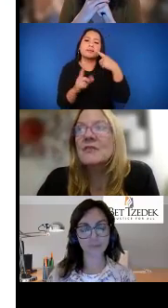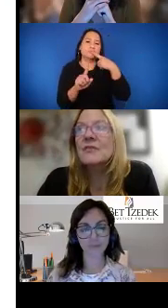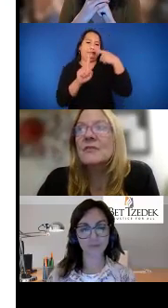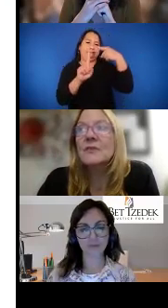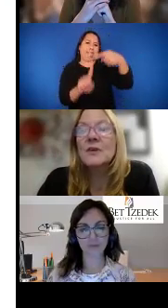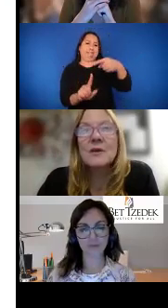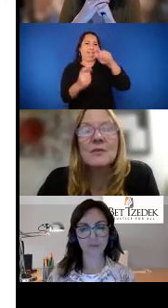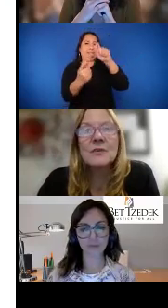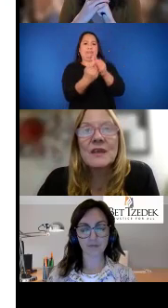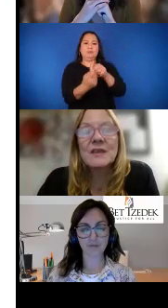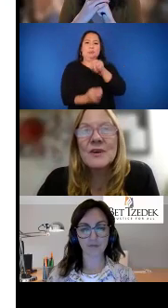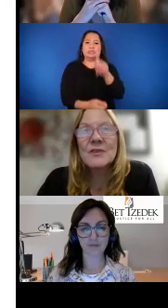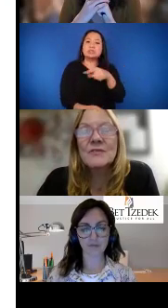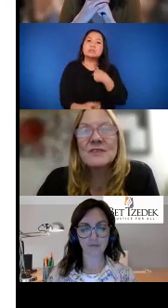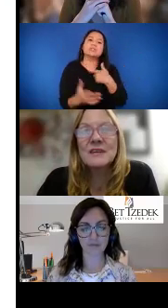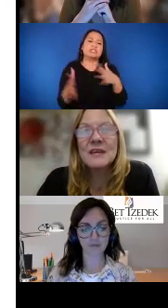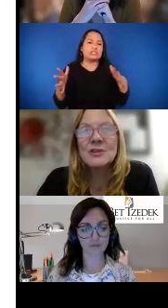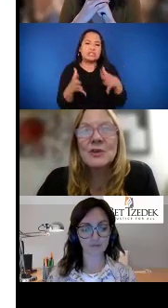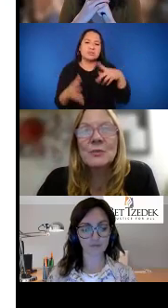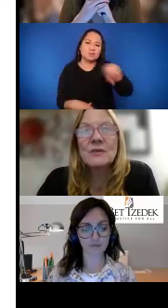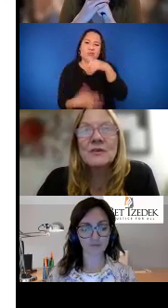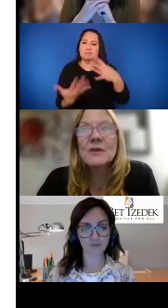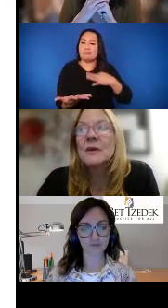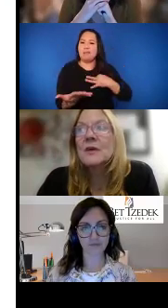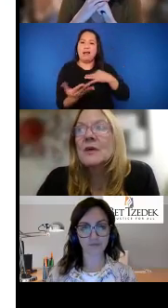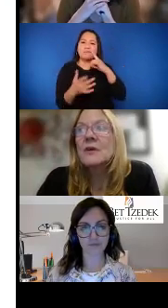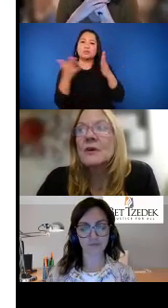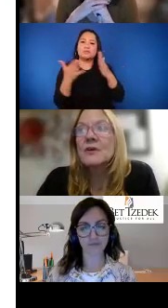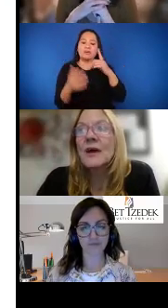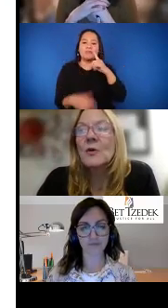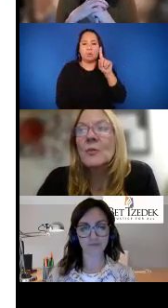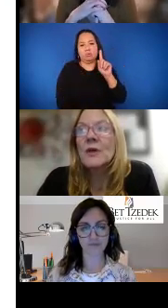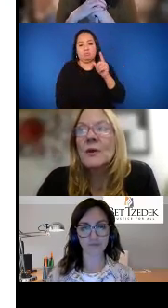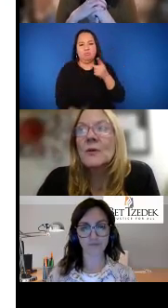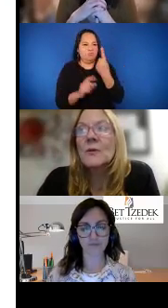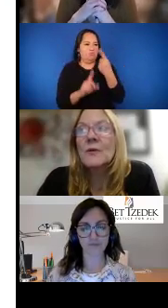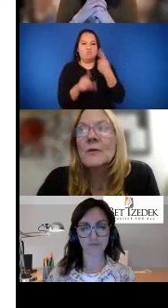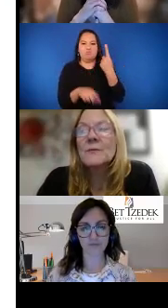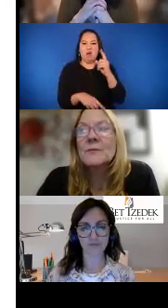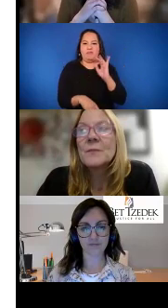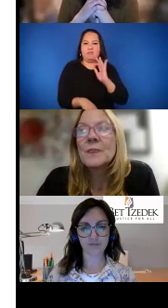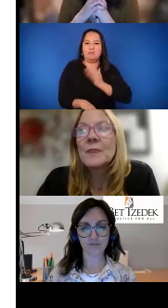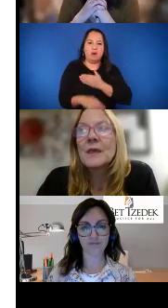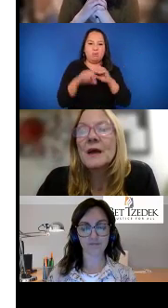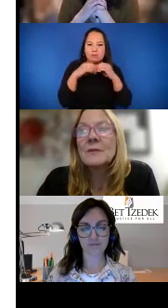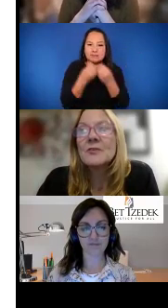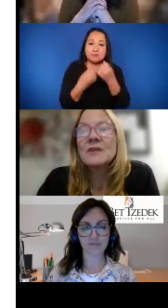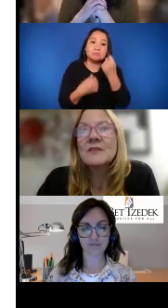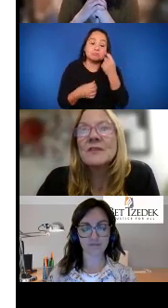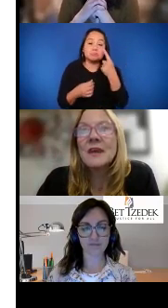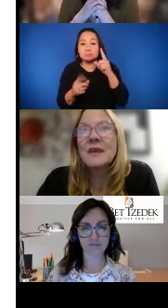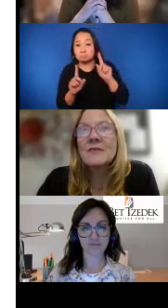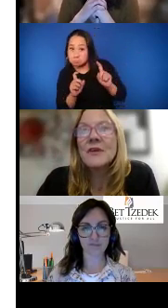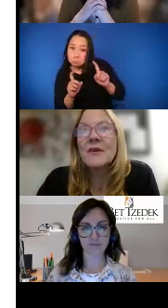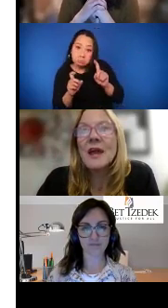see if, there's any further investigation could be done that could help you. I'm trying